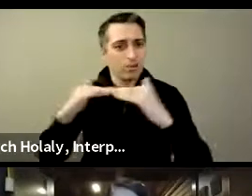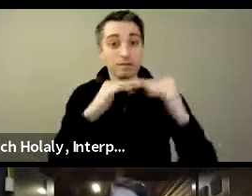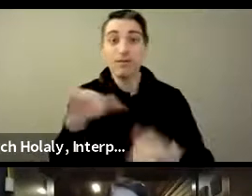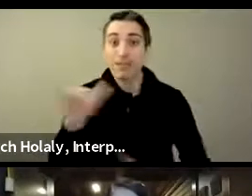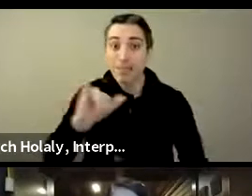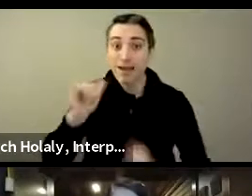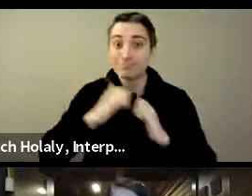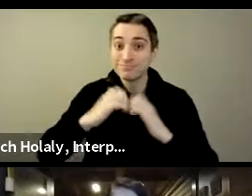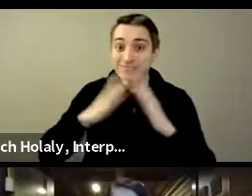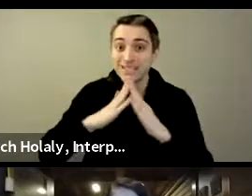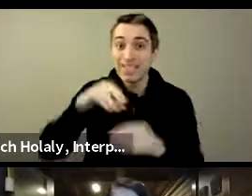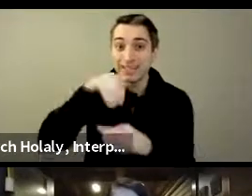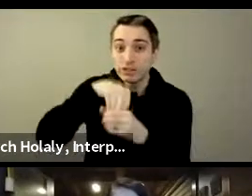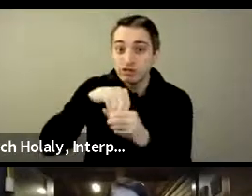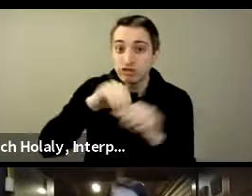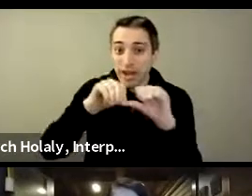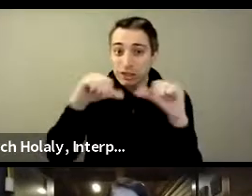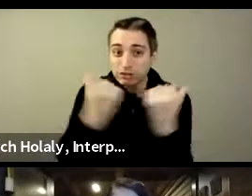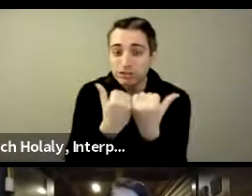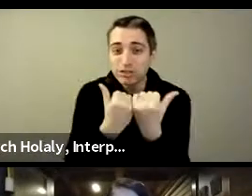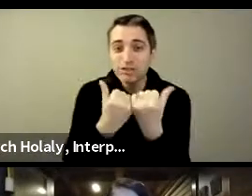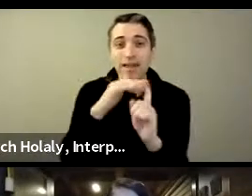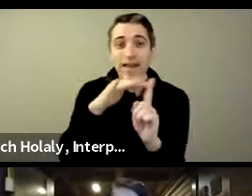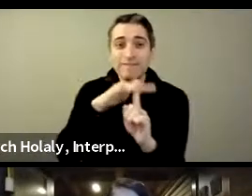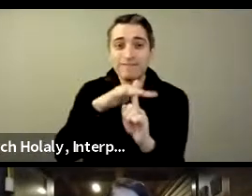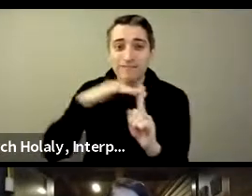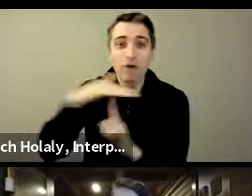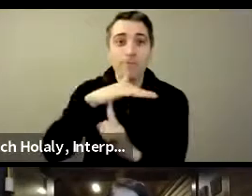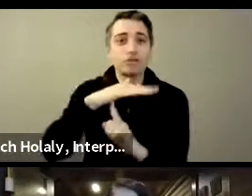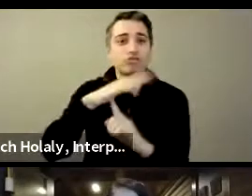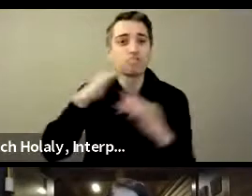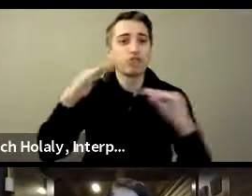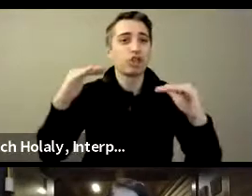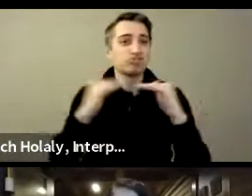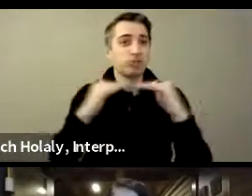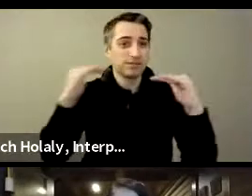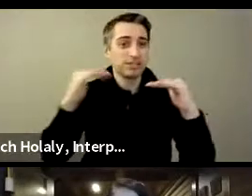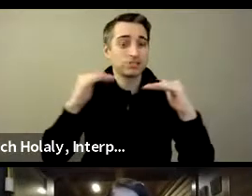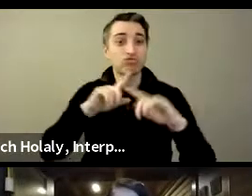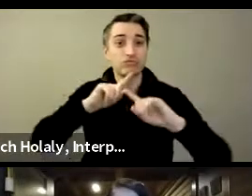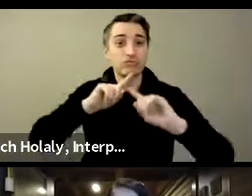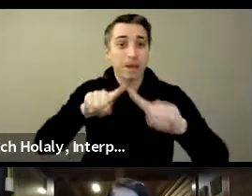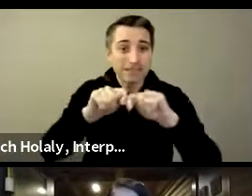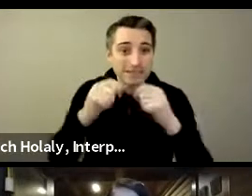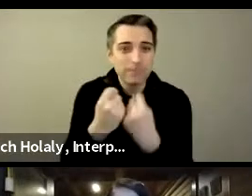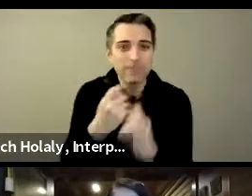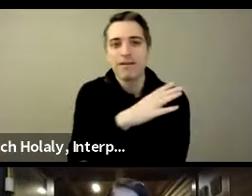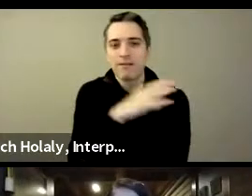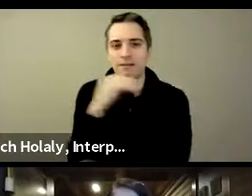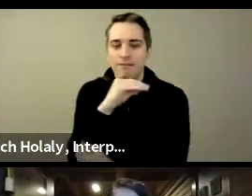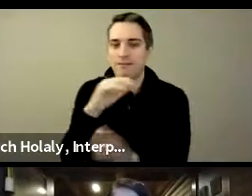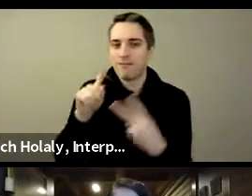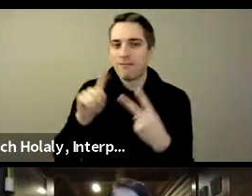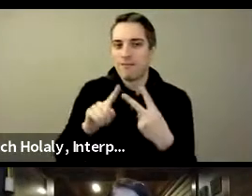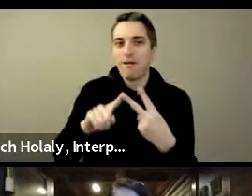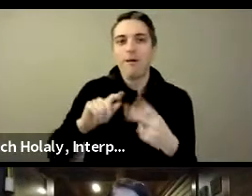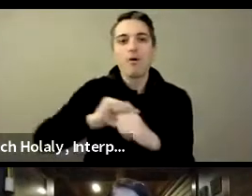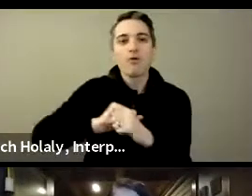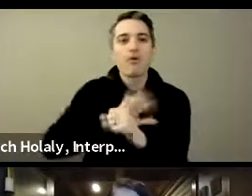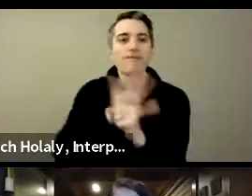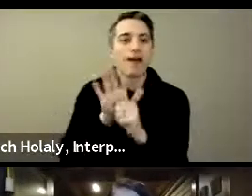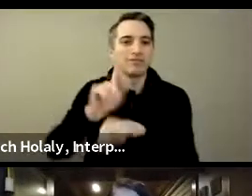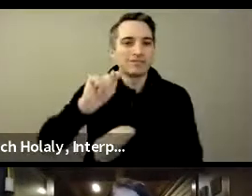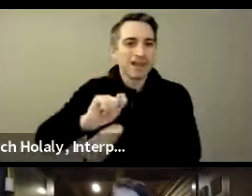of the Interagency Environmental Justice Response Team and the Coronavirus Task Force for